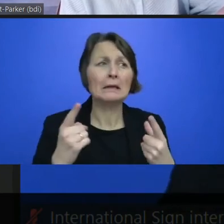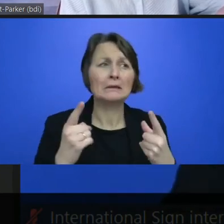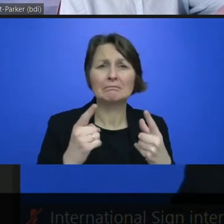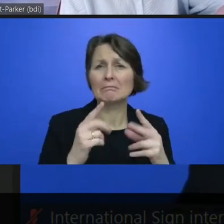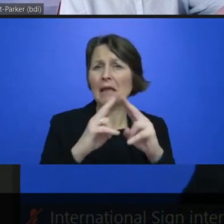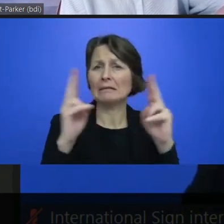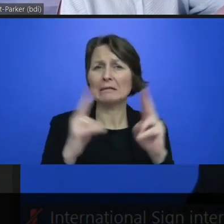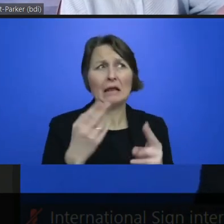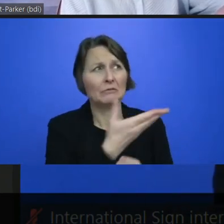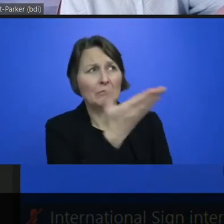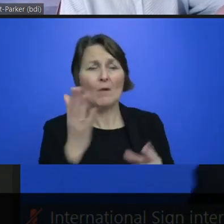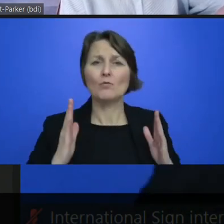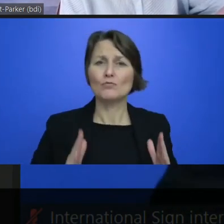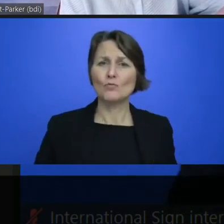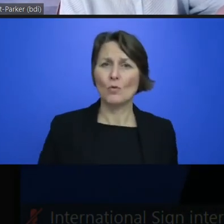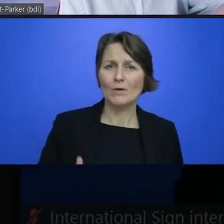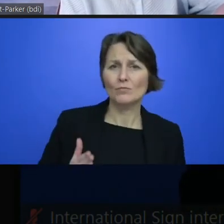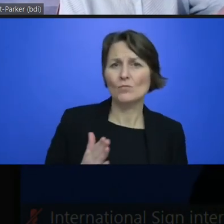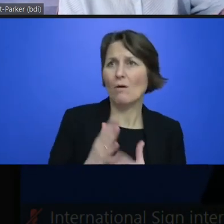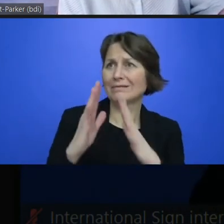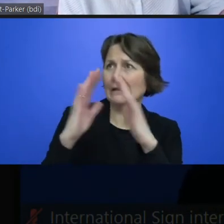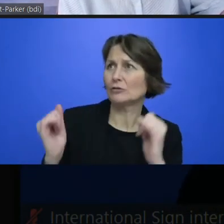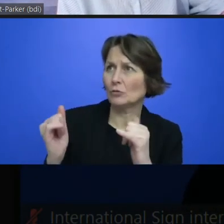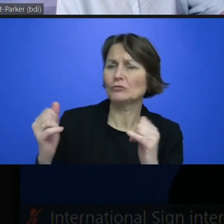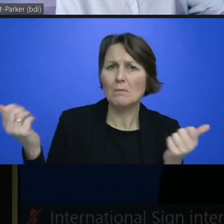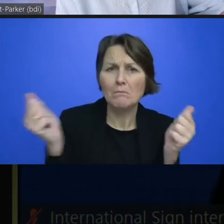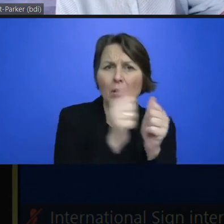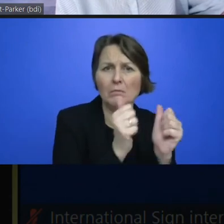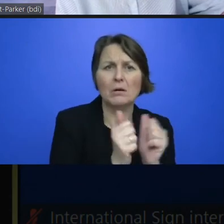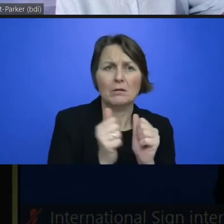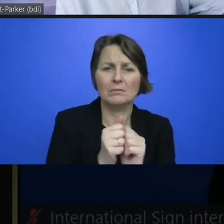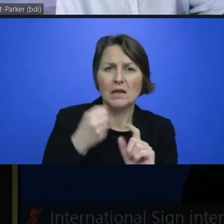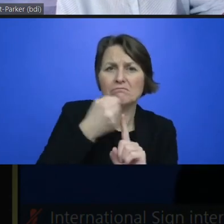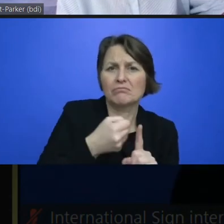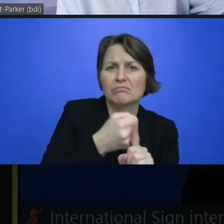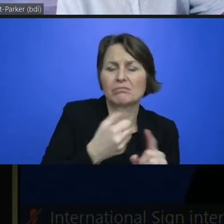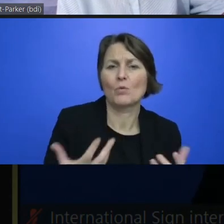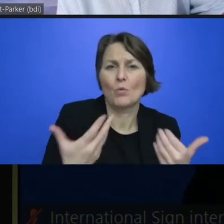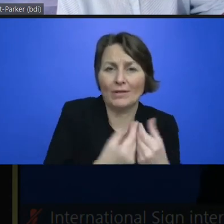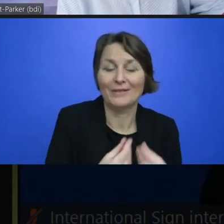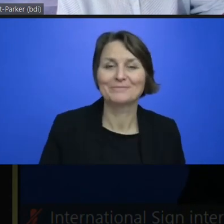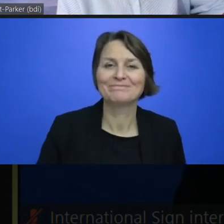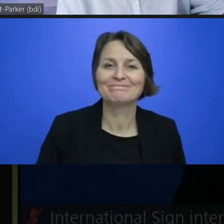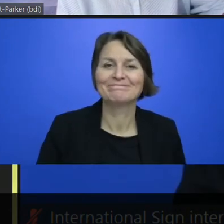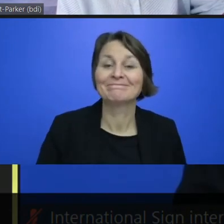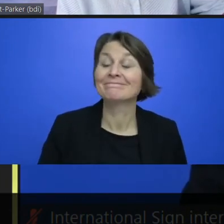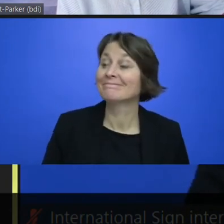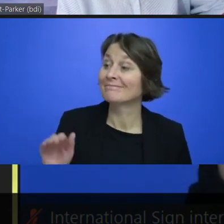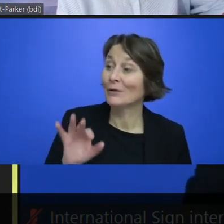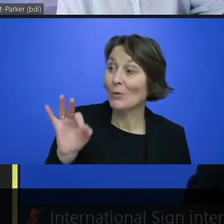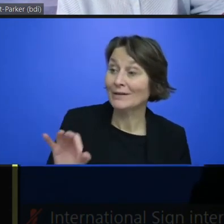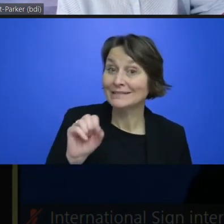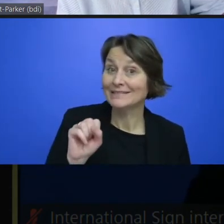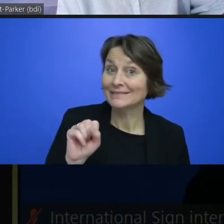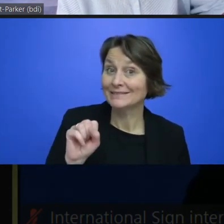that. Final reflection from your side. Well, as Susan said,